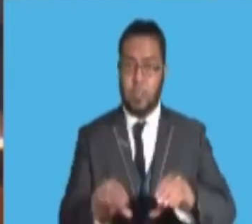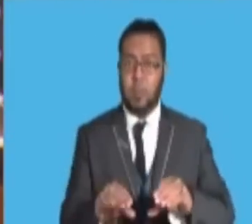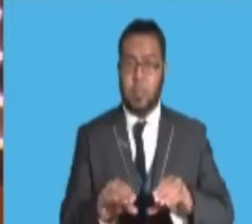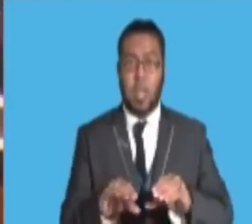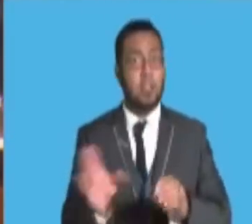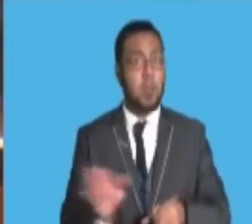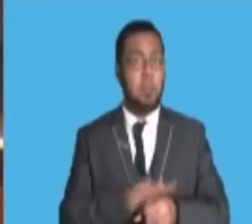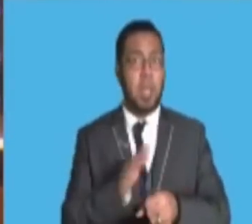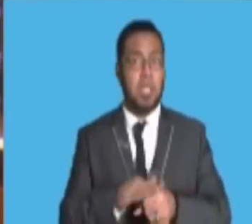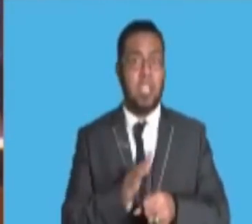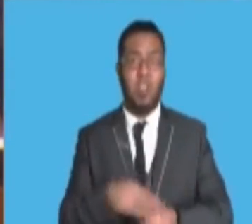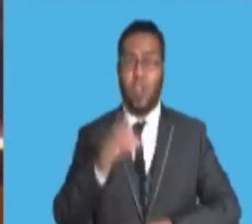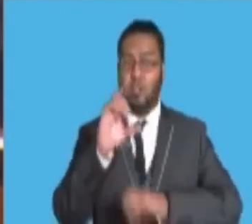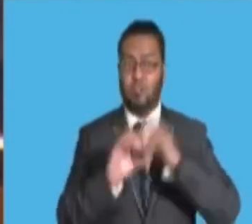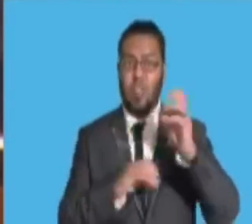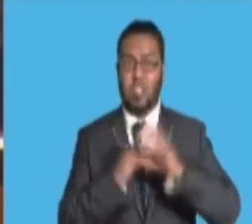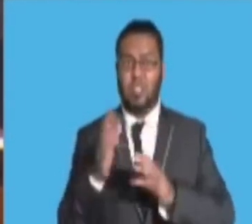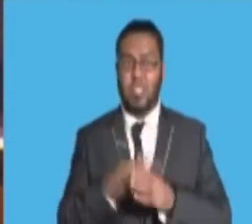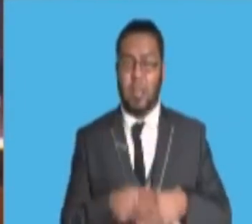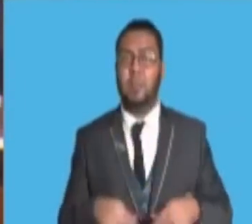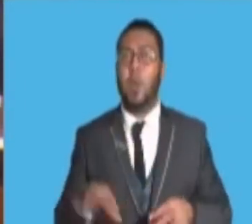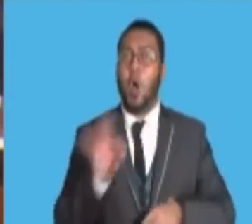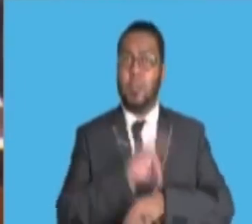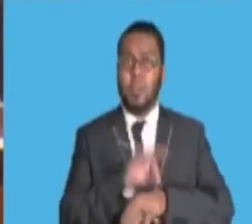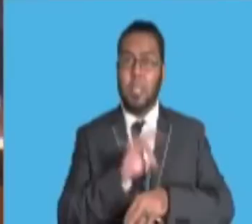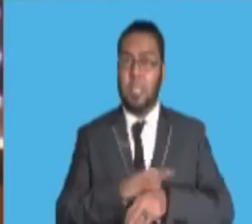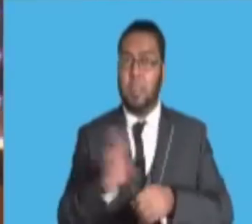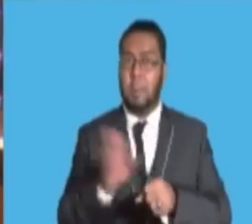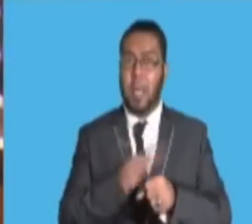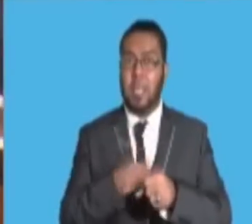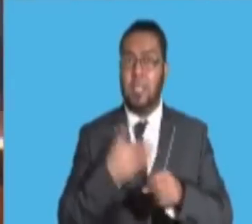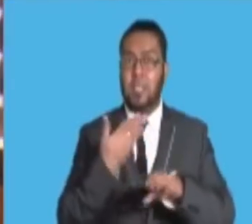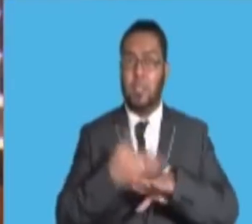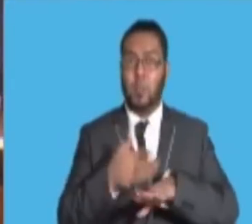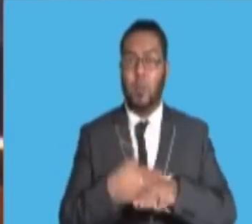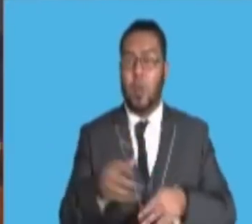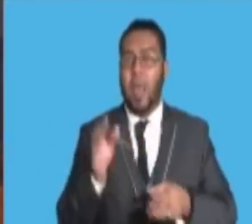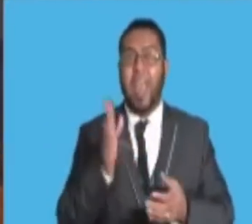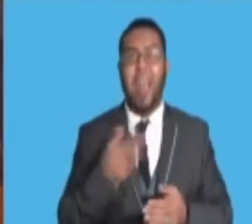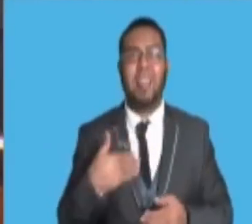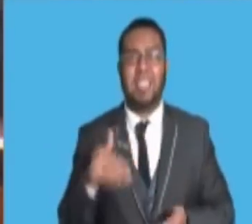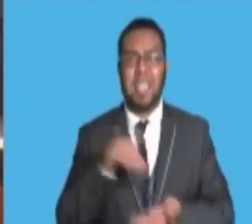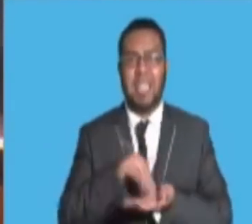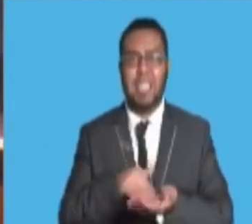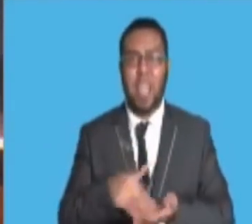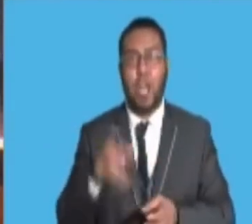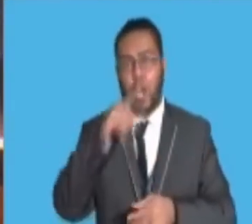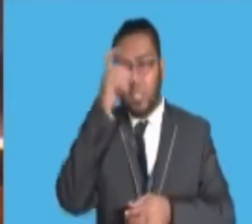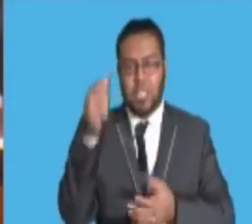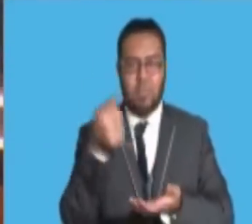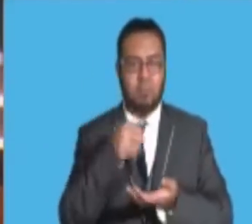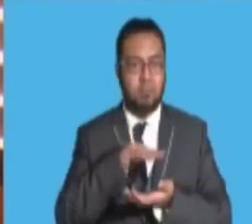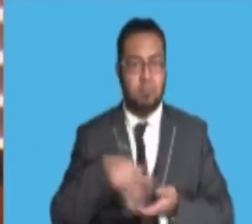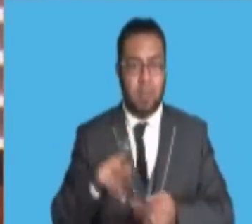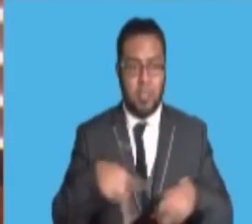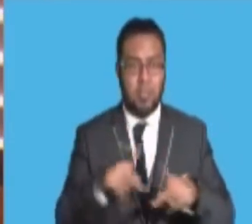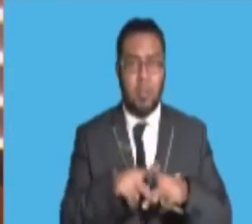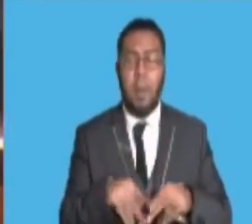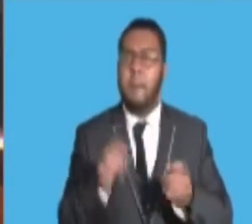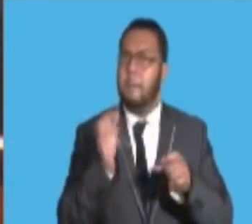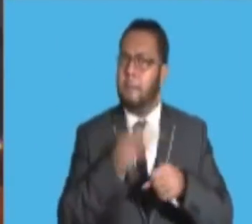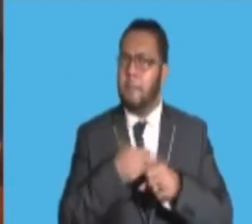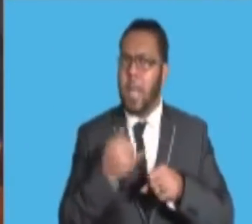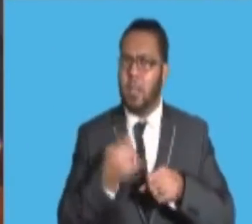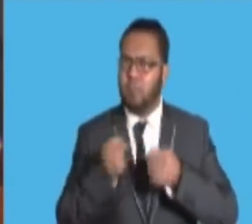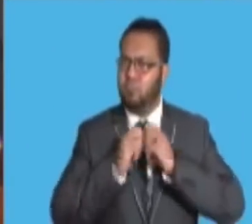have been made in the construction and upgrading of hospitals, health centers, and nursing stations. Medical services have been decentralized